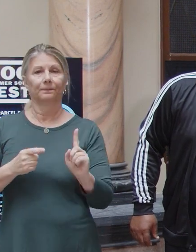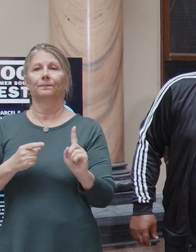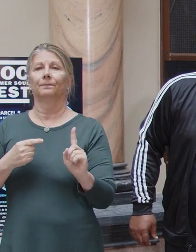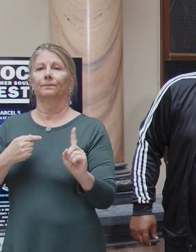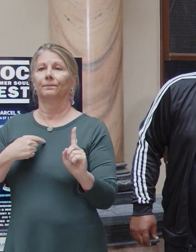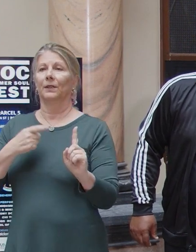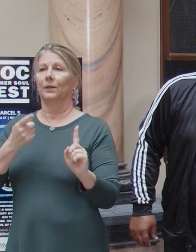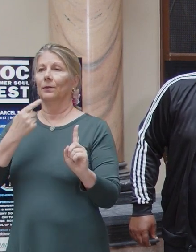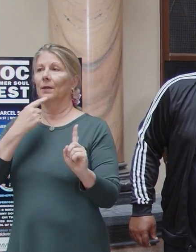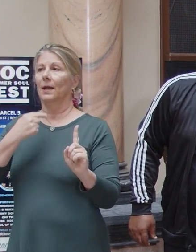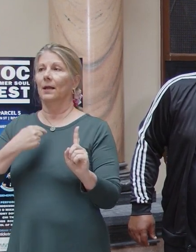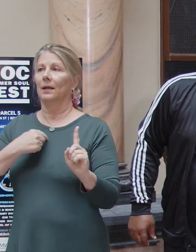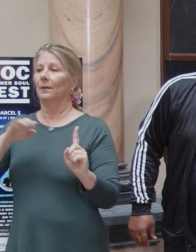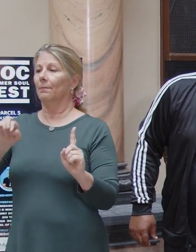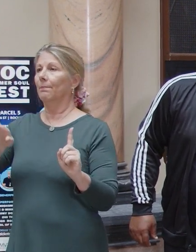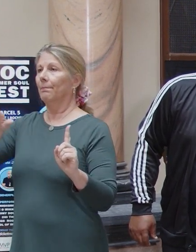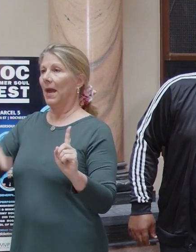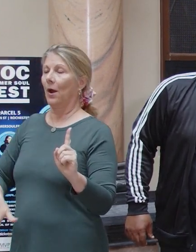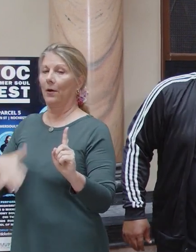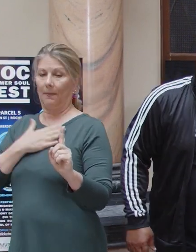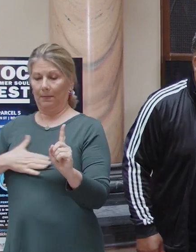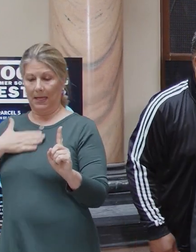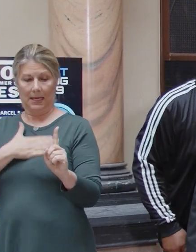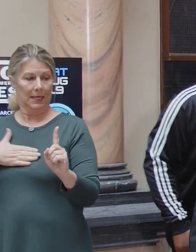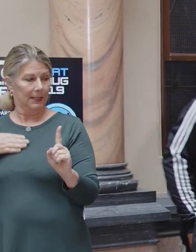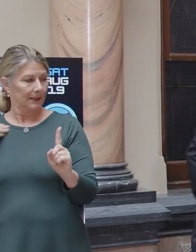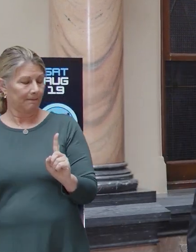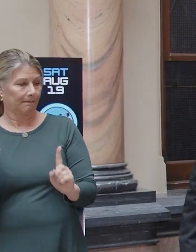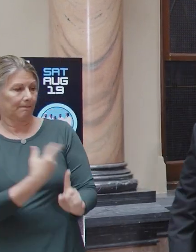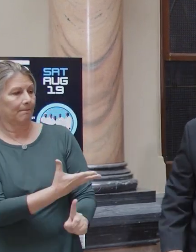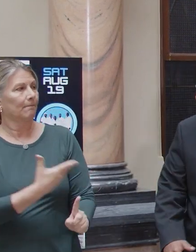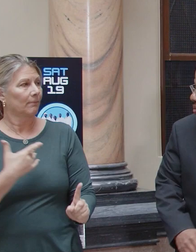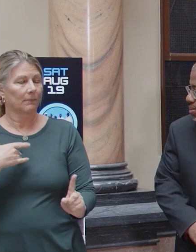the lineup. Varick, why don't you kick off the lineup? Let's do it.